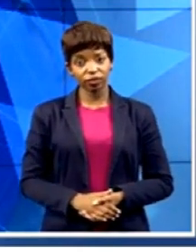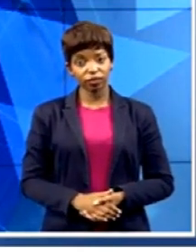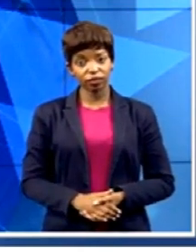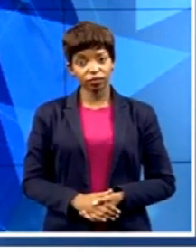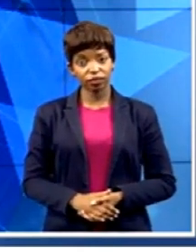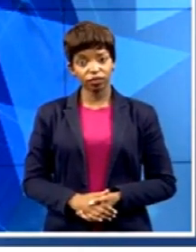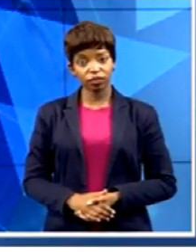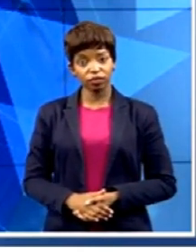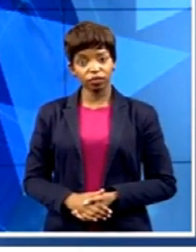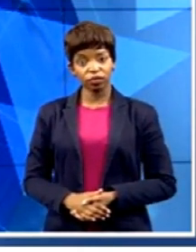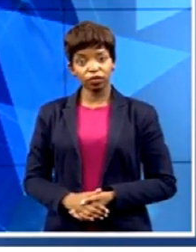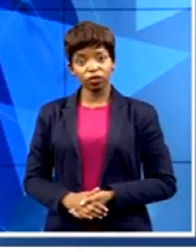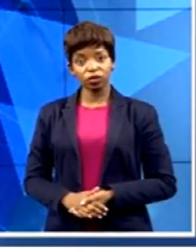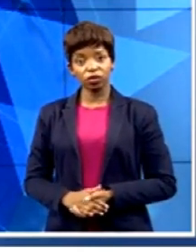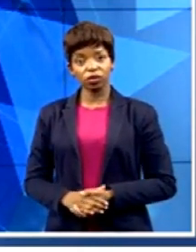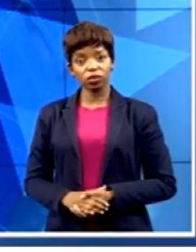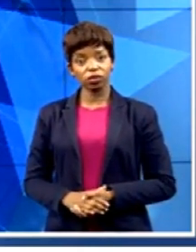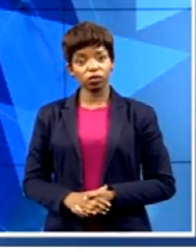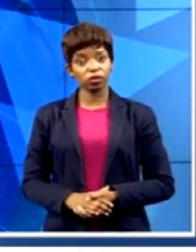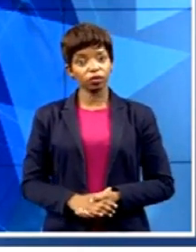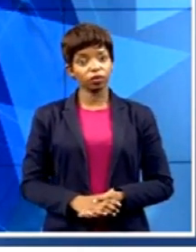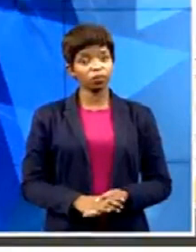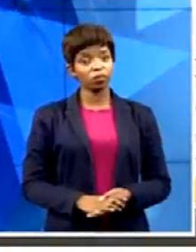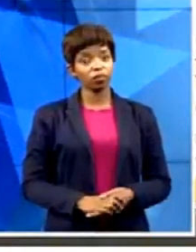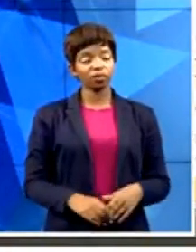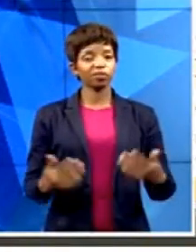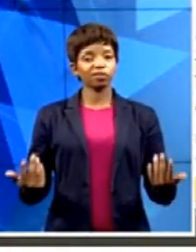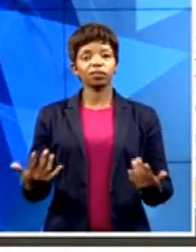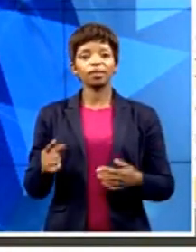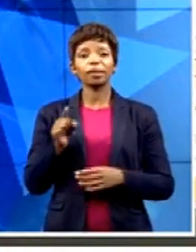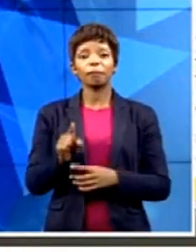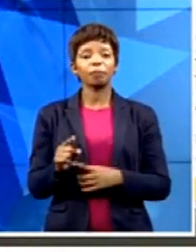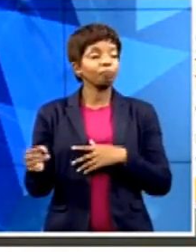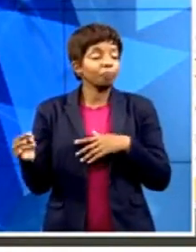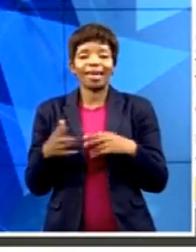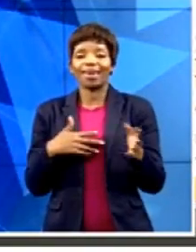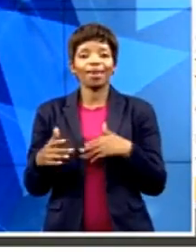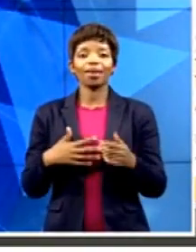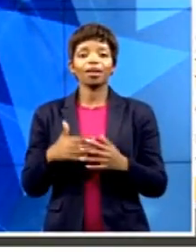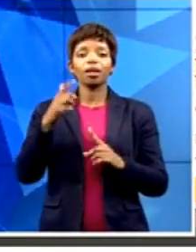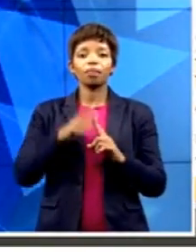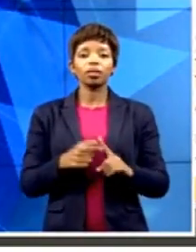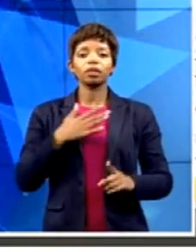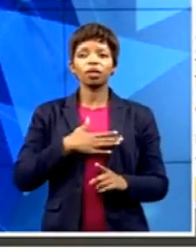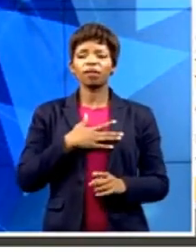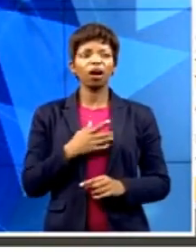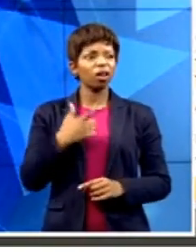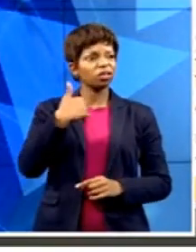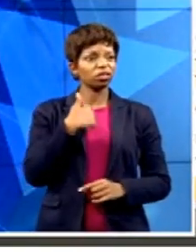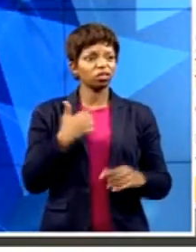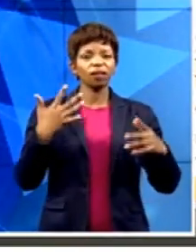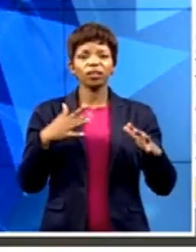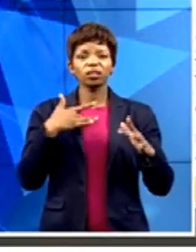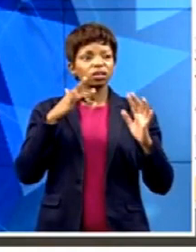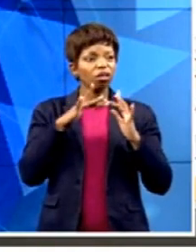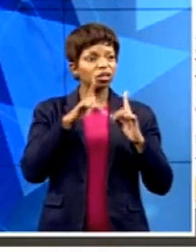From what we understand, it's anyone who feels they might be exposed to COVID-19 or just feel that they want to get tested. We also know that